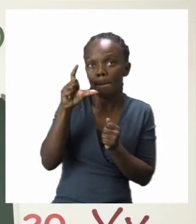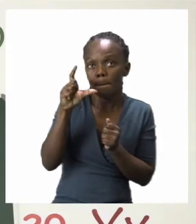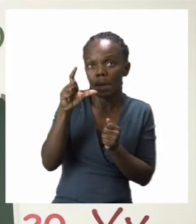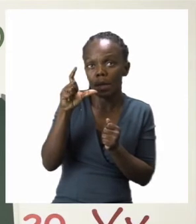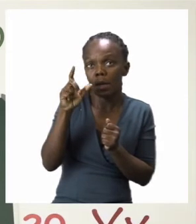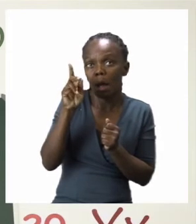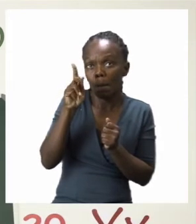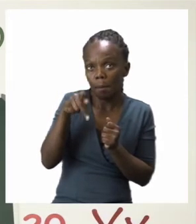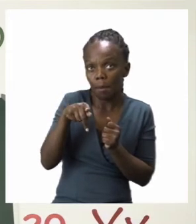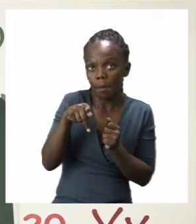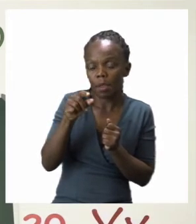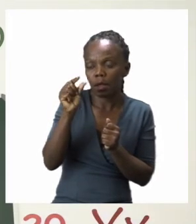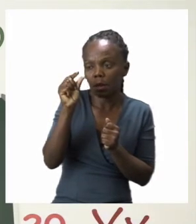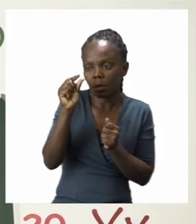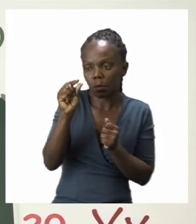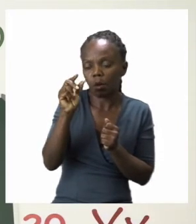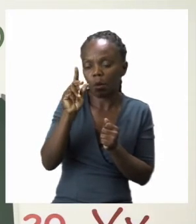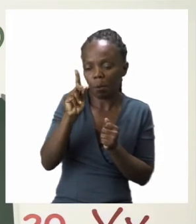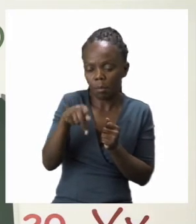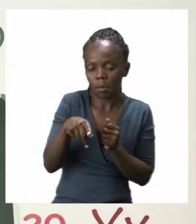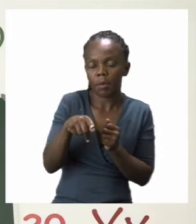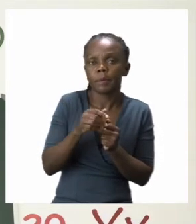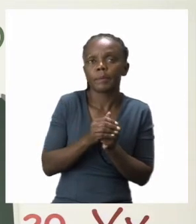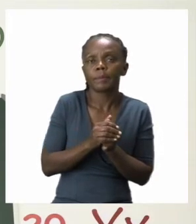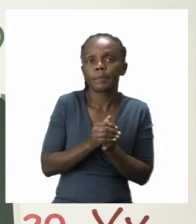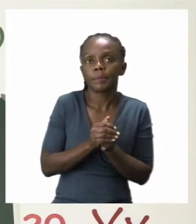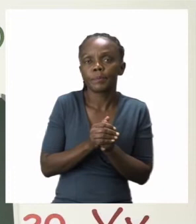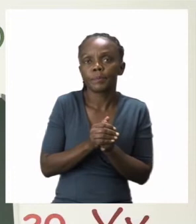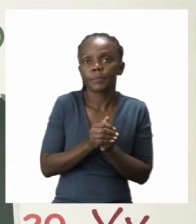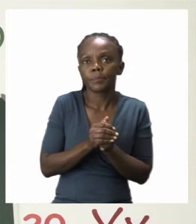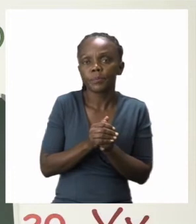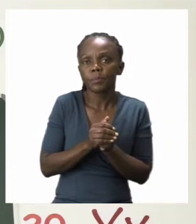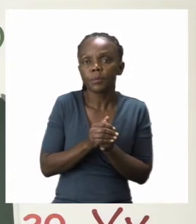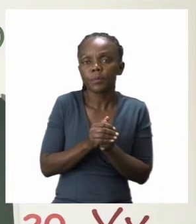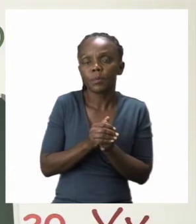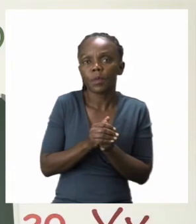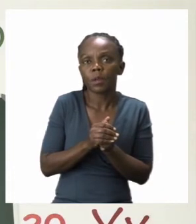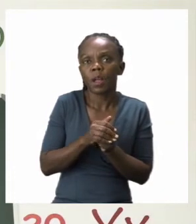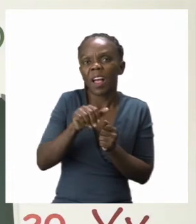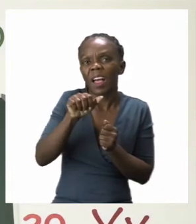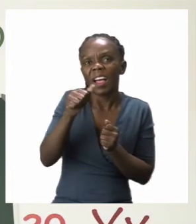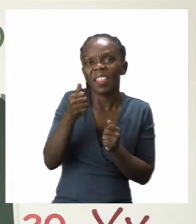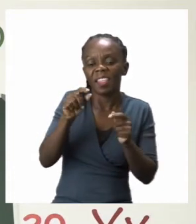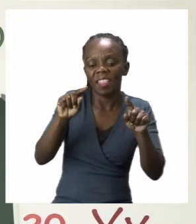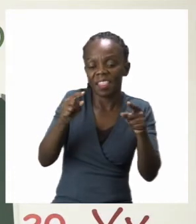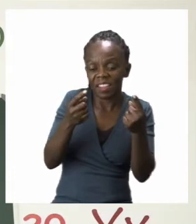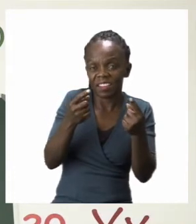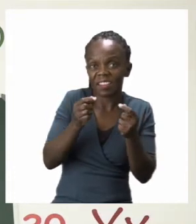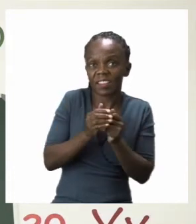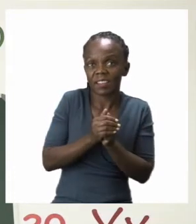P. And I wanted to show you other things apart from a pen. This is